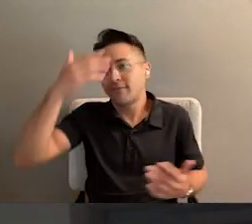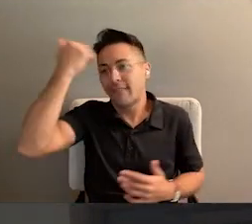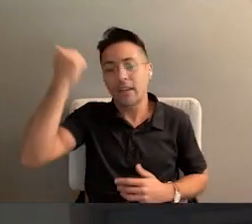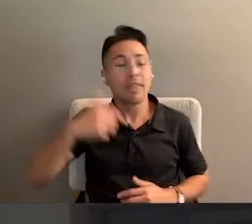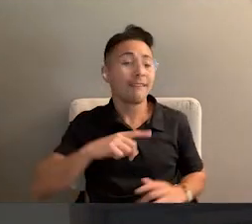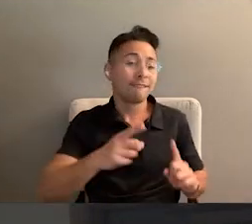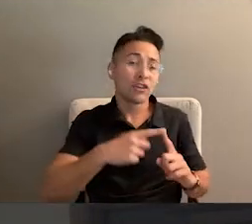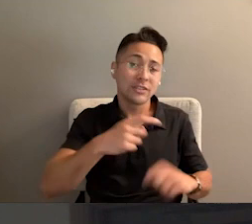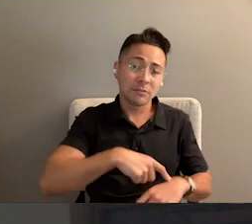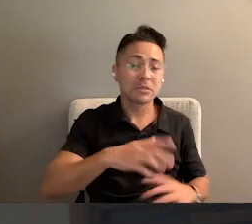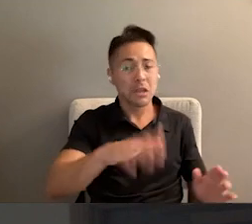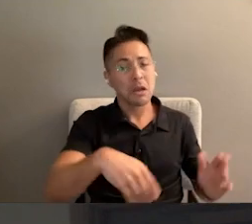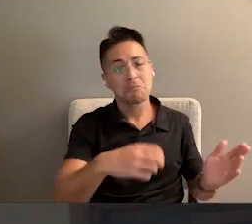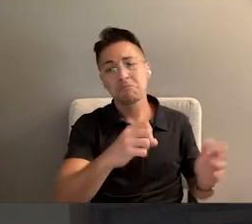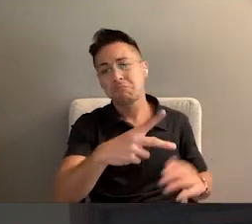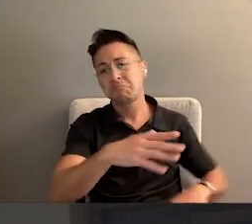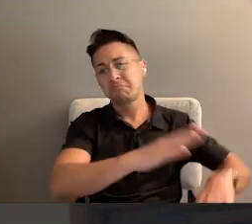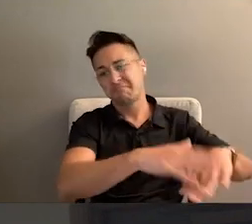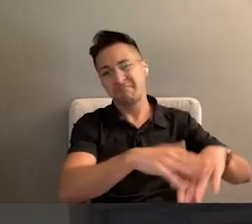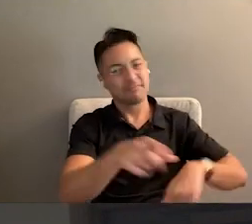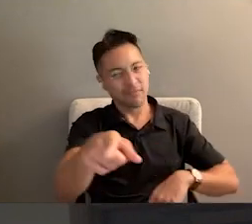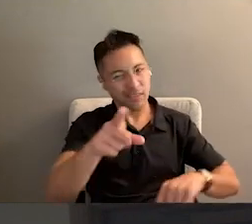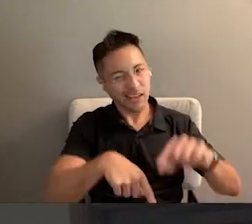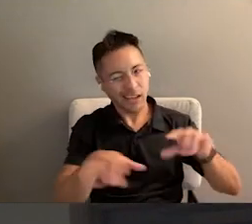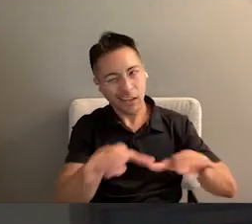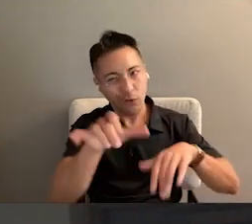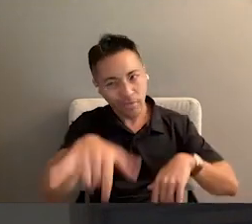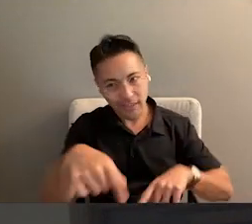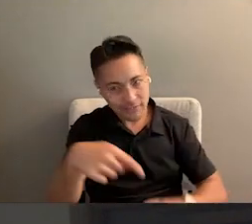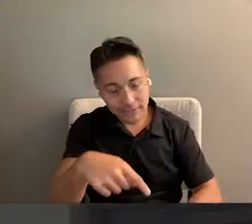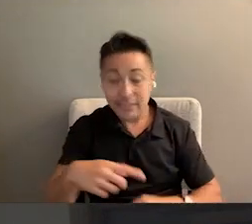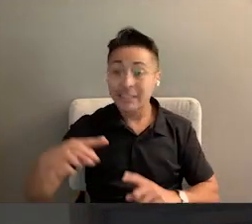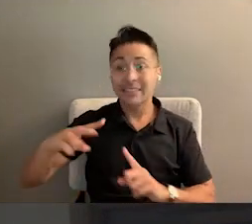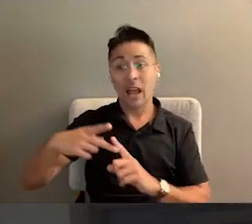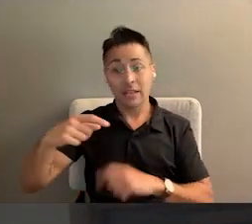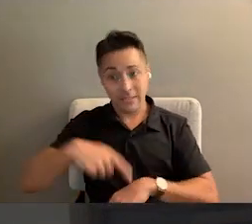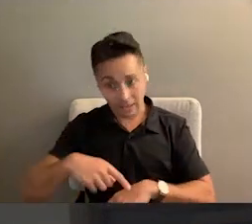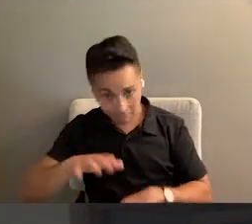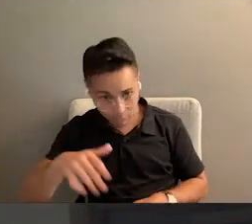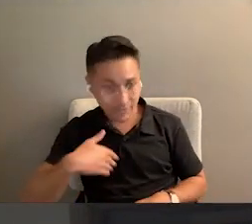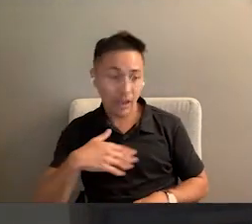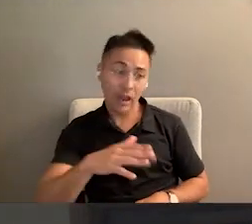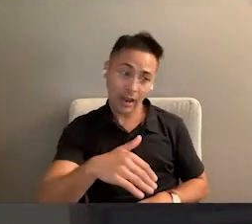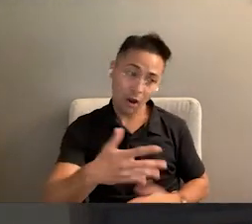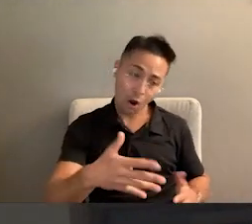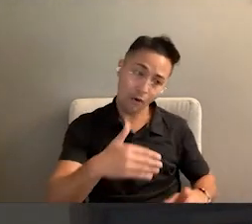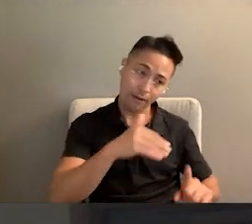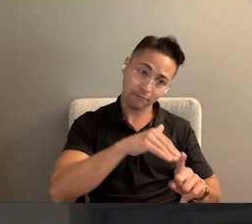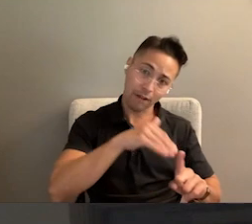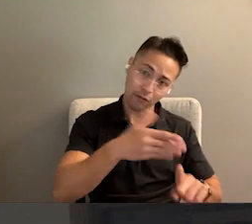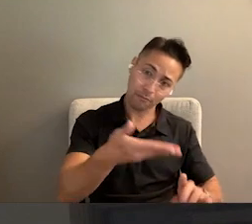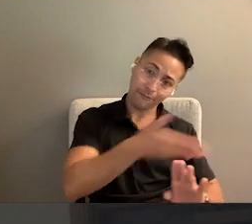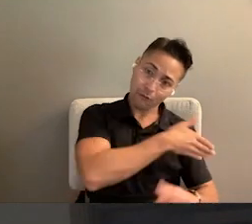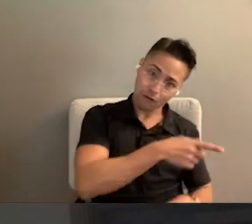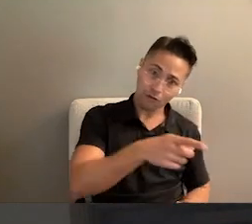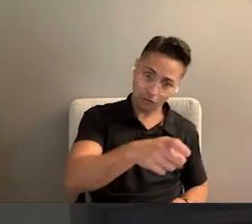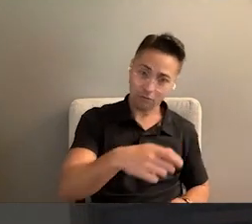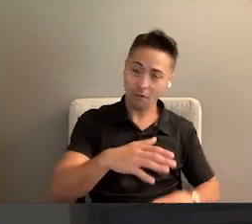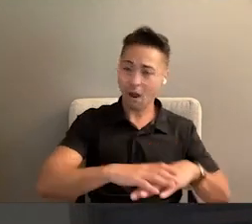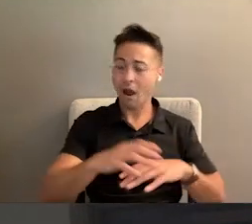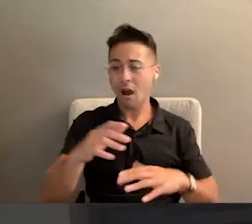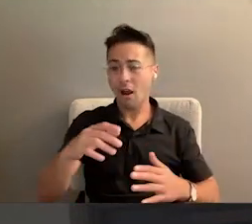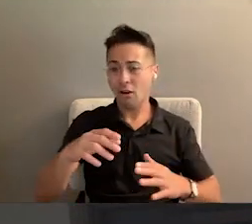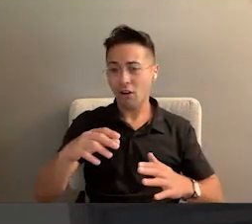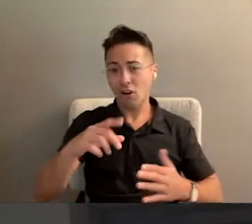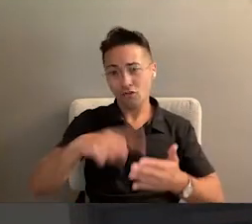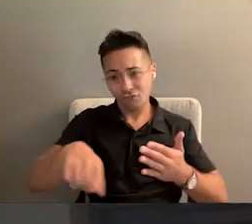hours. I forgot. I'm sorry, I just forgot. The first time we'll say, hey, reminder, you can't do this. Second time we'll